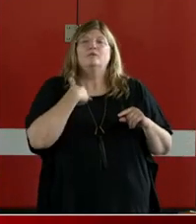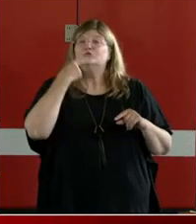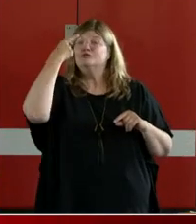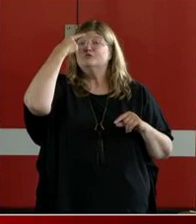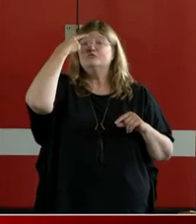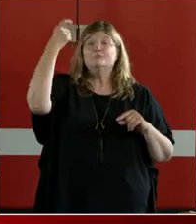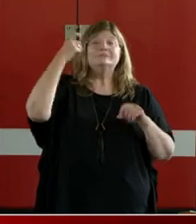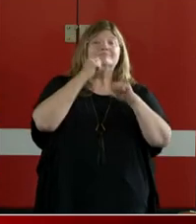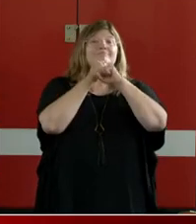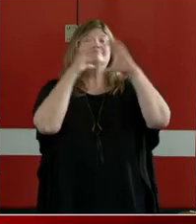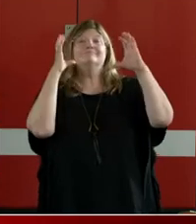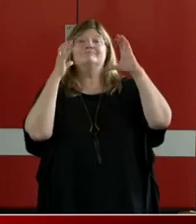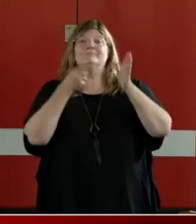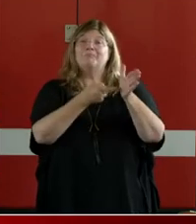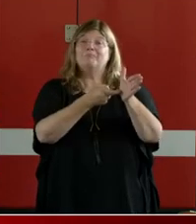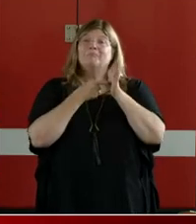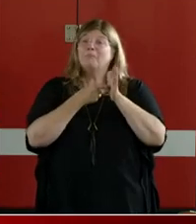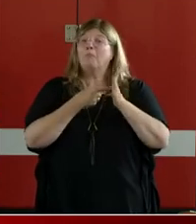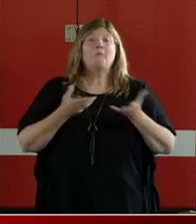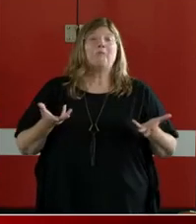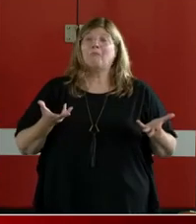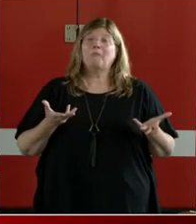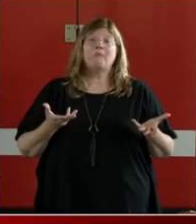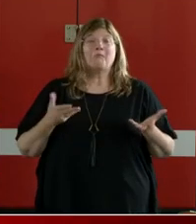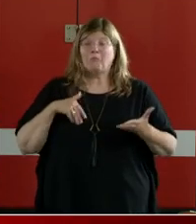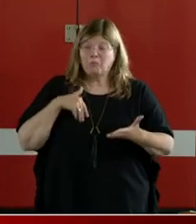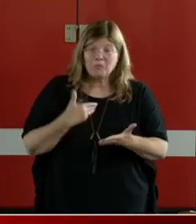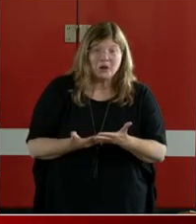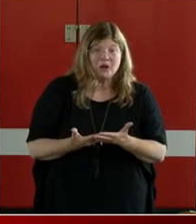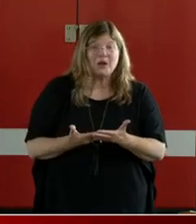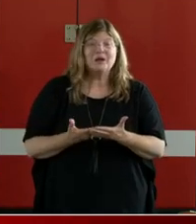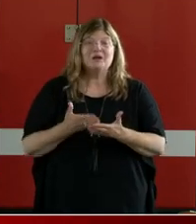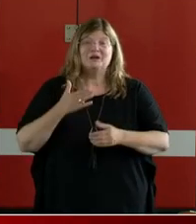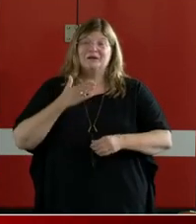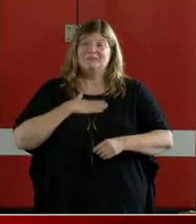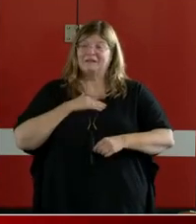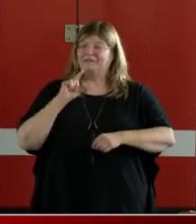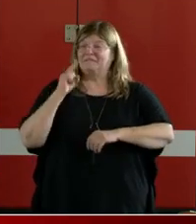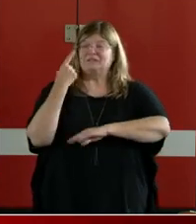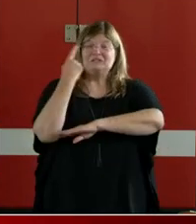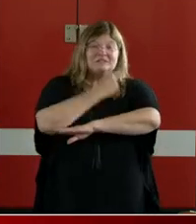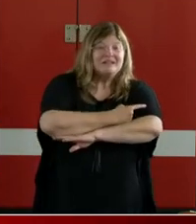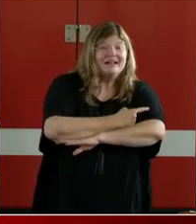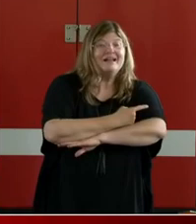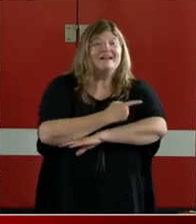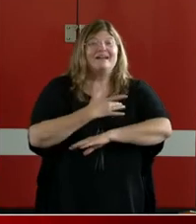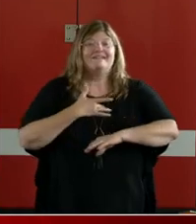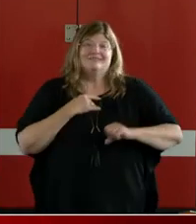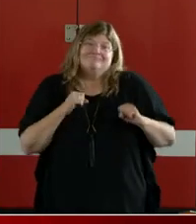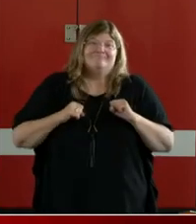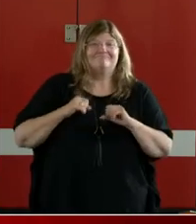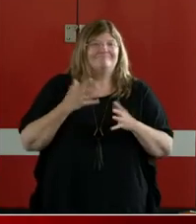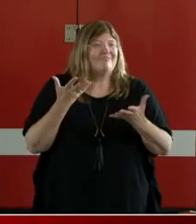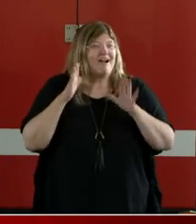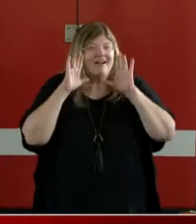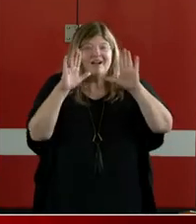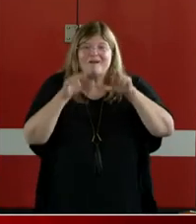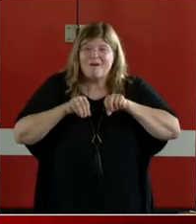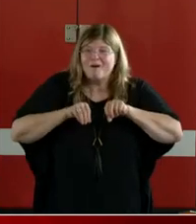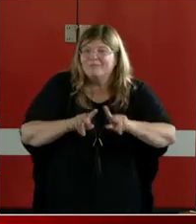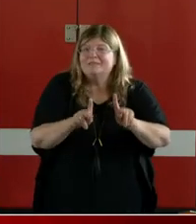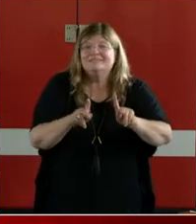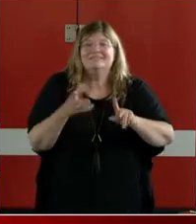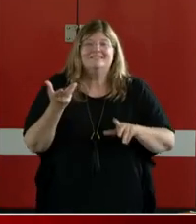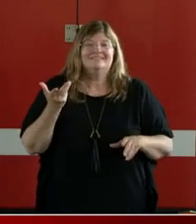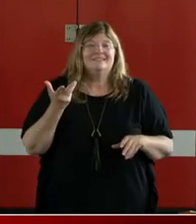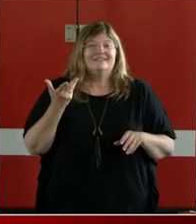So just getting here on my first day was a pretty amazing opportunity for me, and I was very happy about